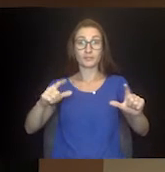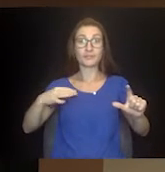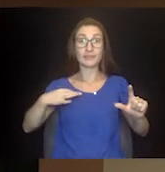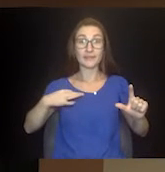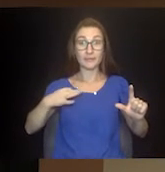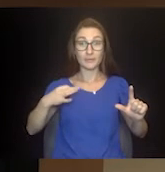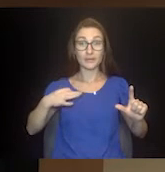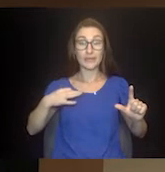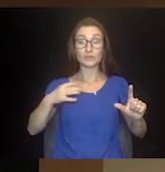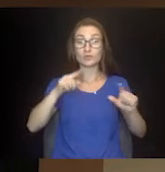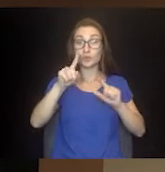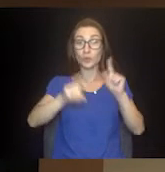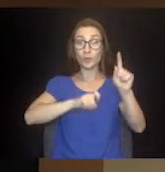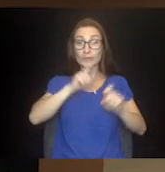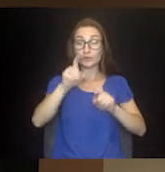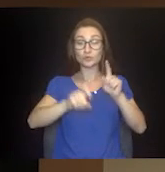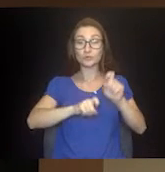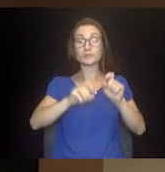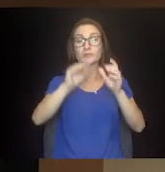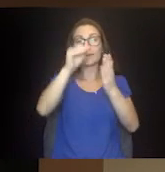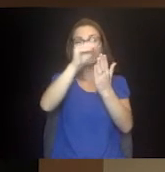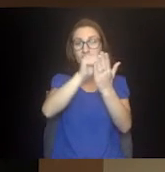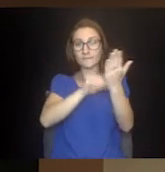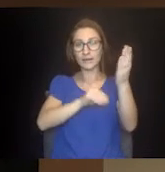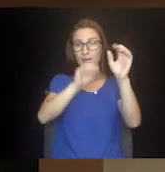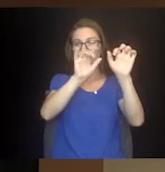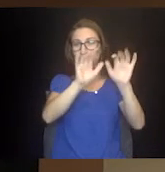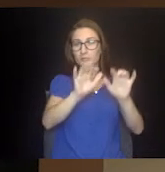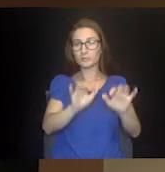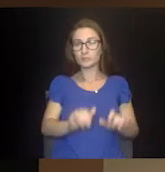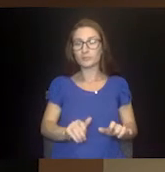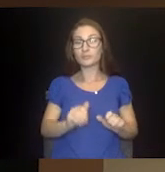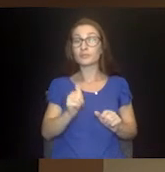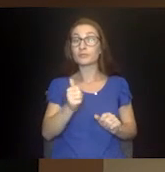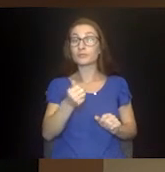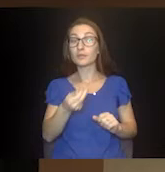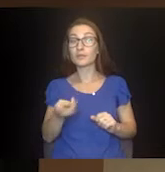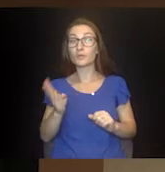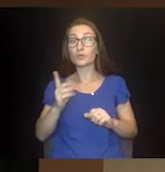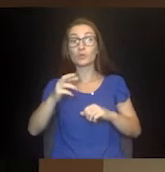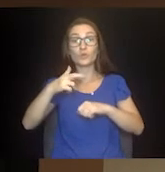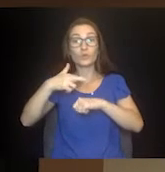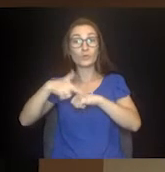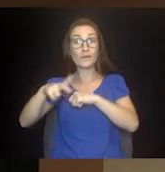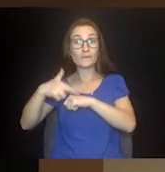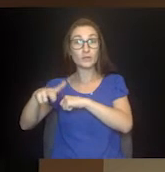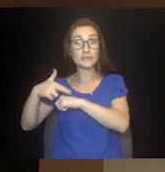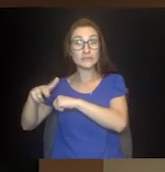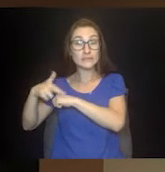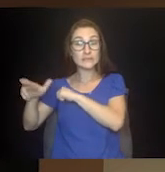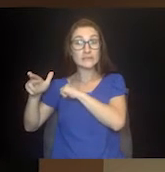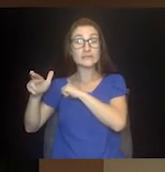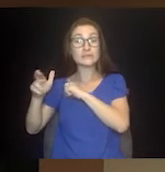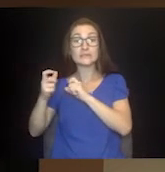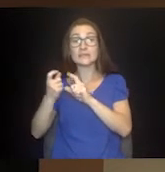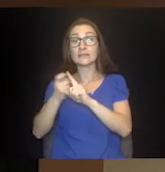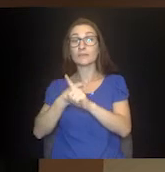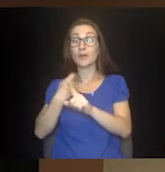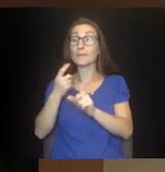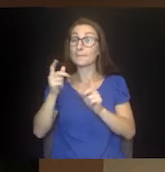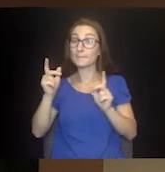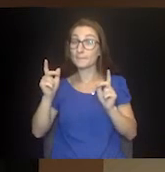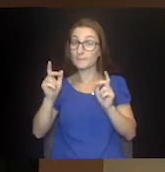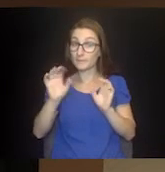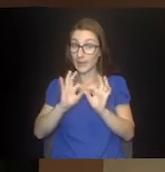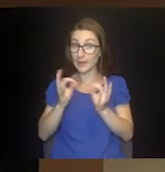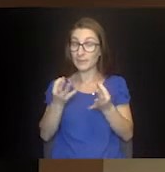just fill out a couple questions again, a few little references not